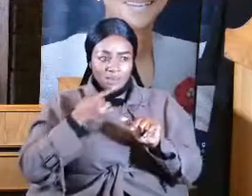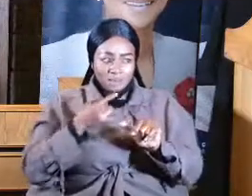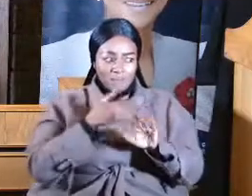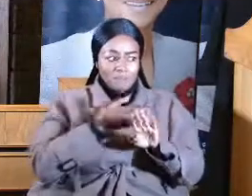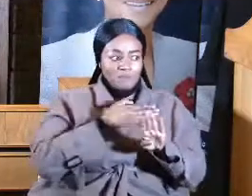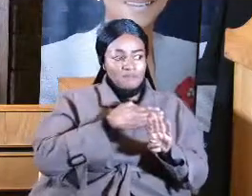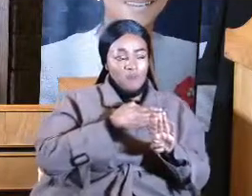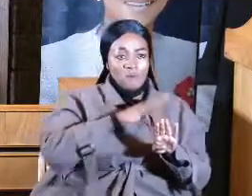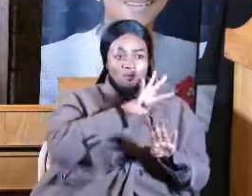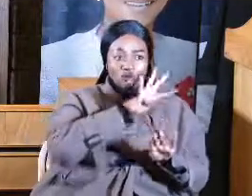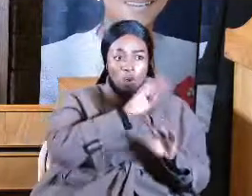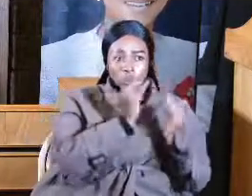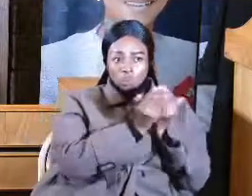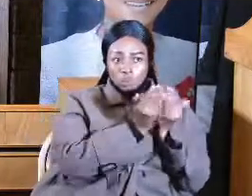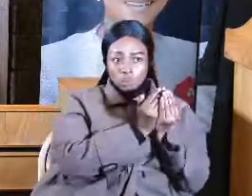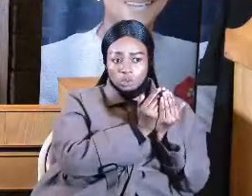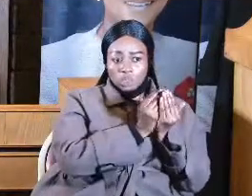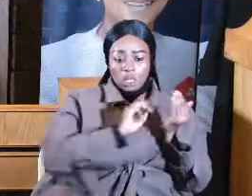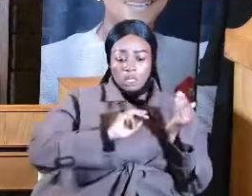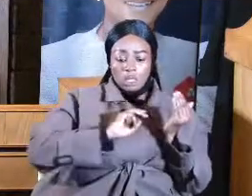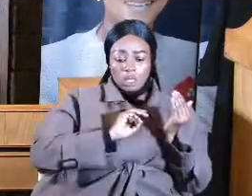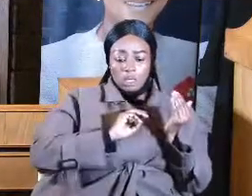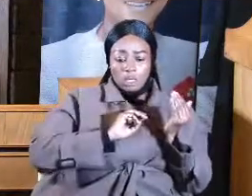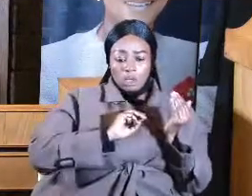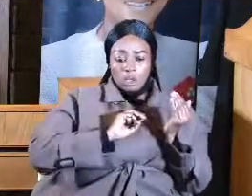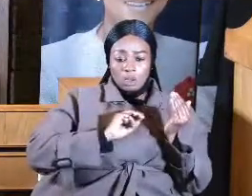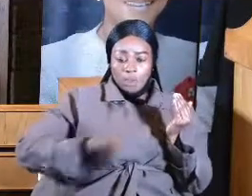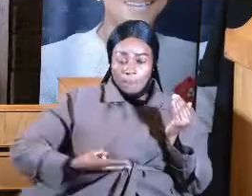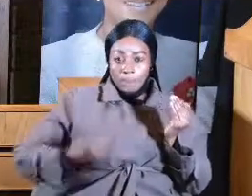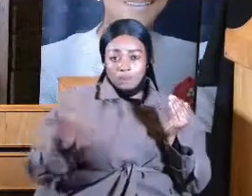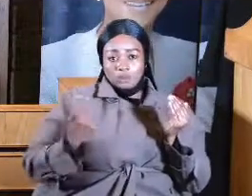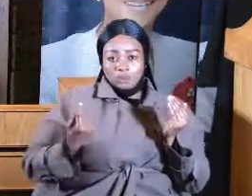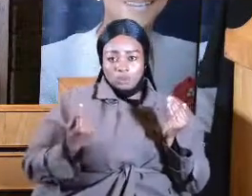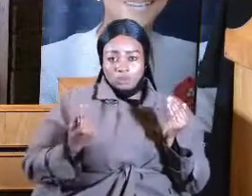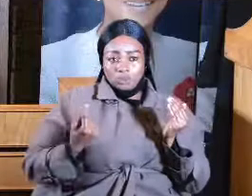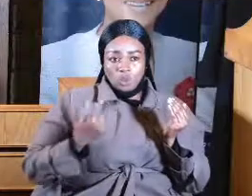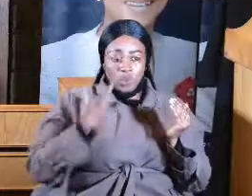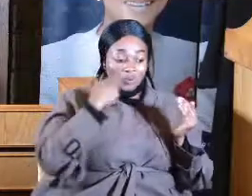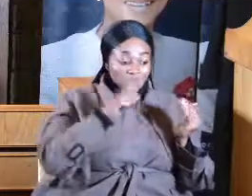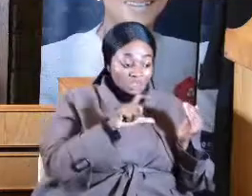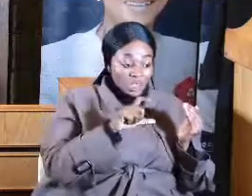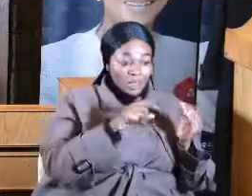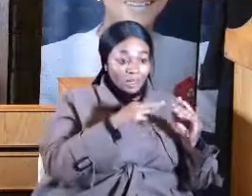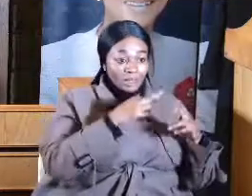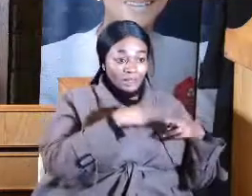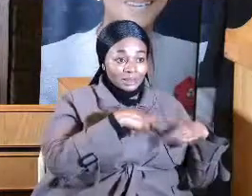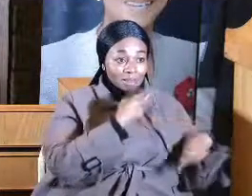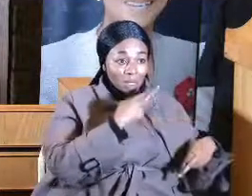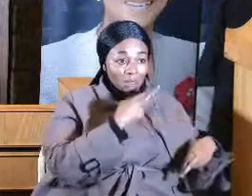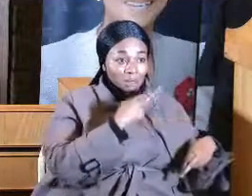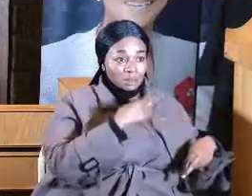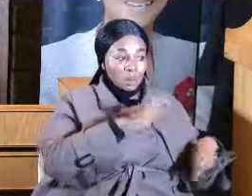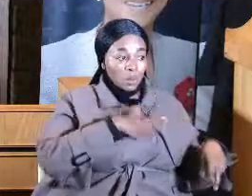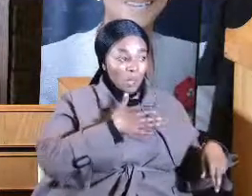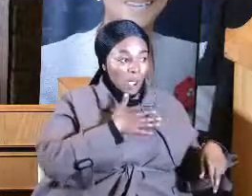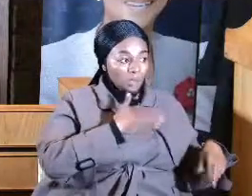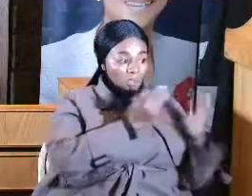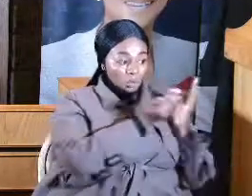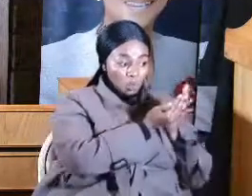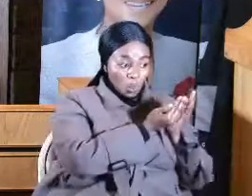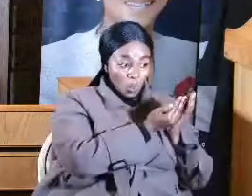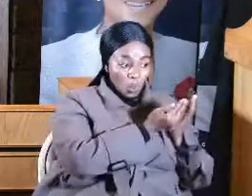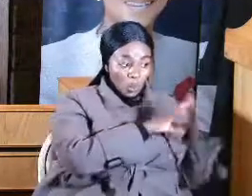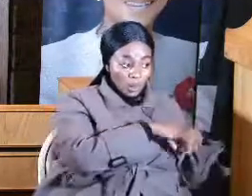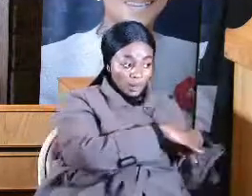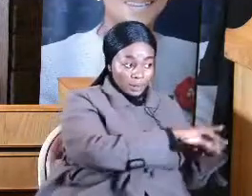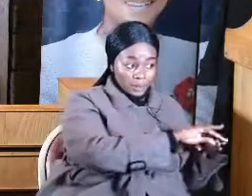sure, 4 schools where the principals are women. I said to them, we want, when we check the results, when we look back, we find that the schools that are led by